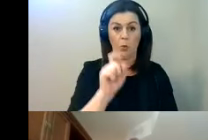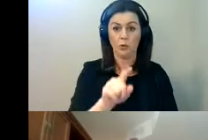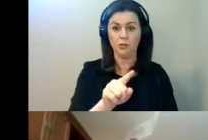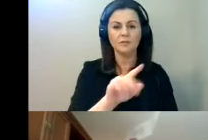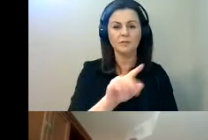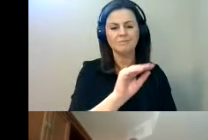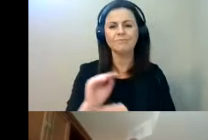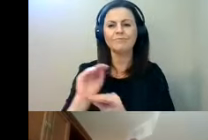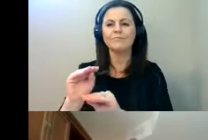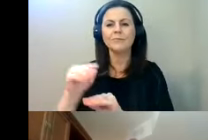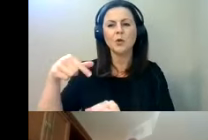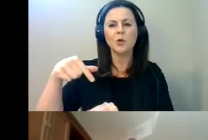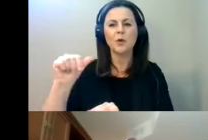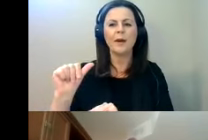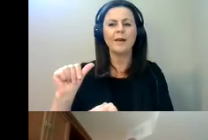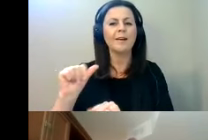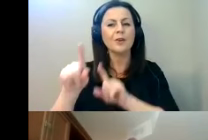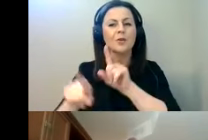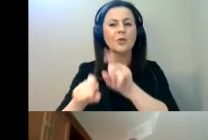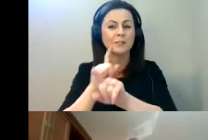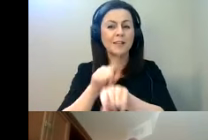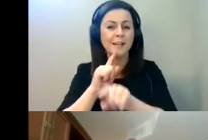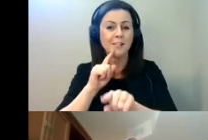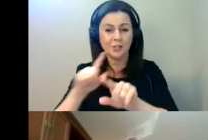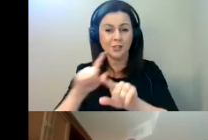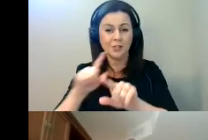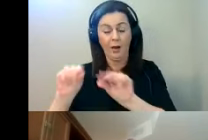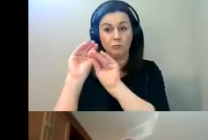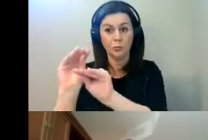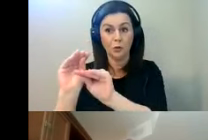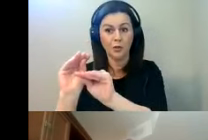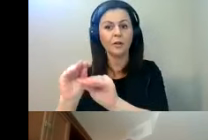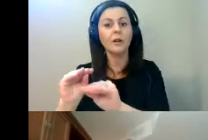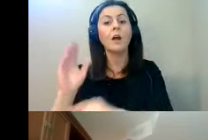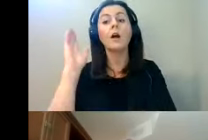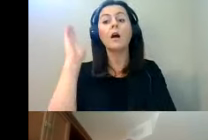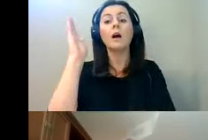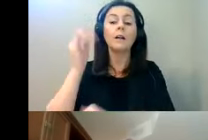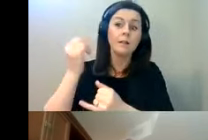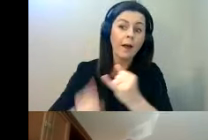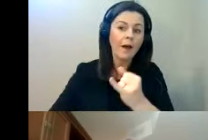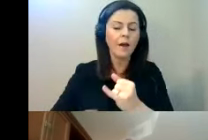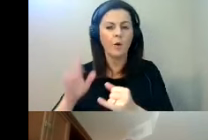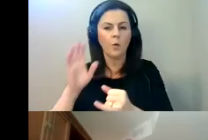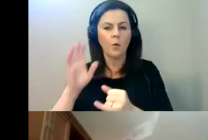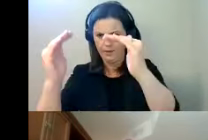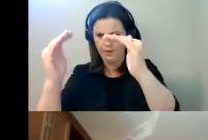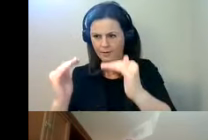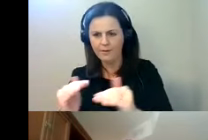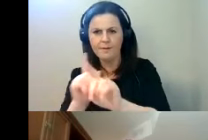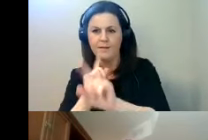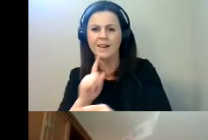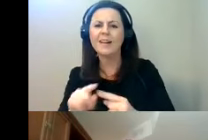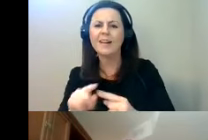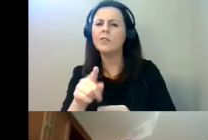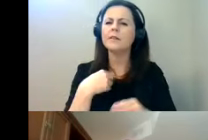will be addressed at the end of the session. If you have a question, a short little chat thing that you want to ask that's not related